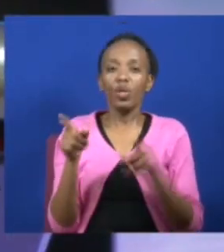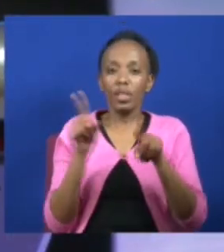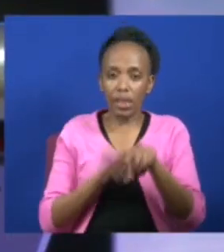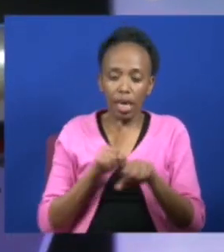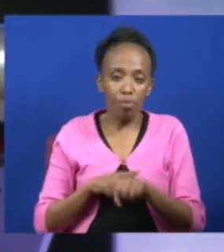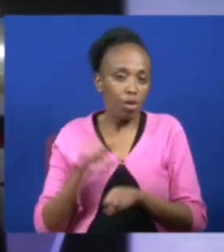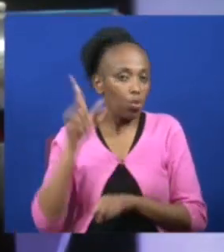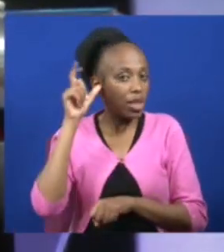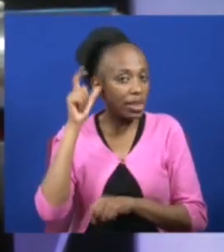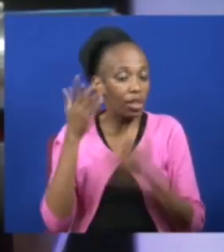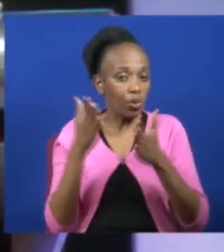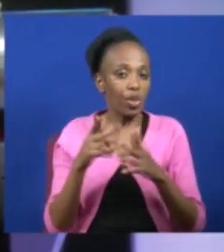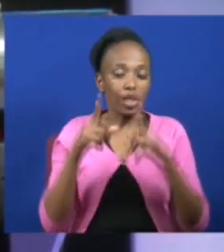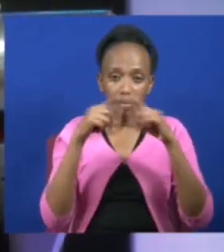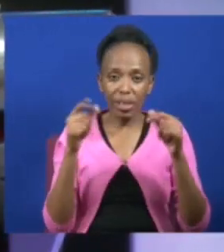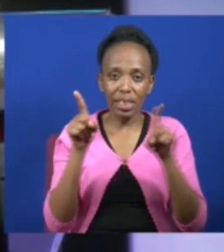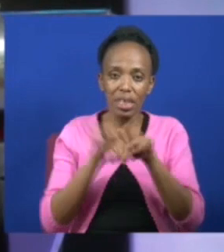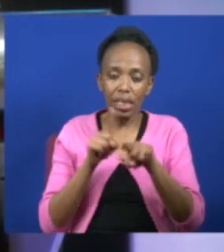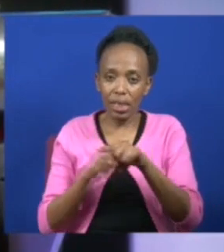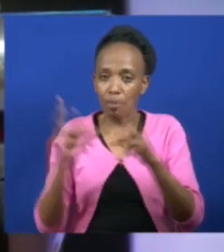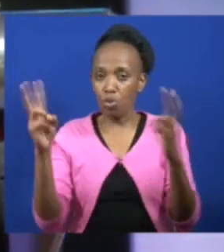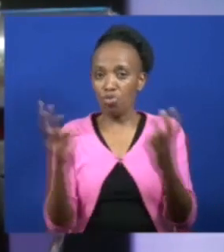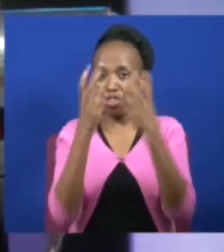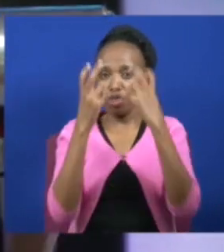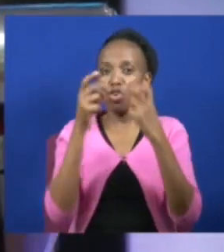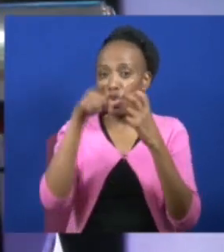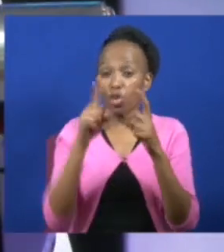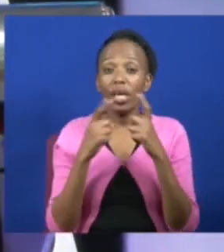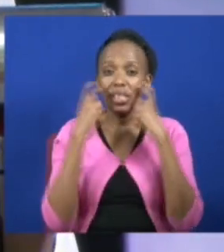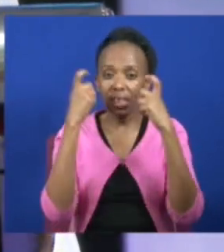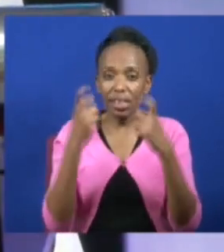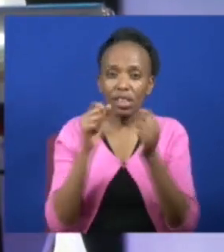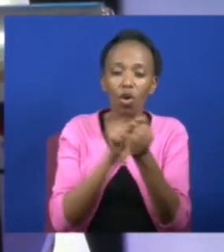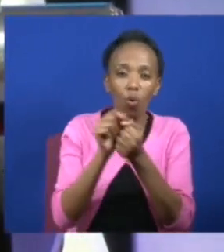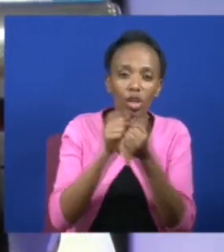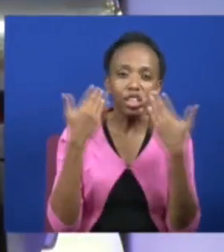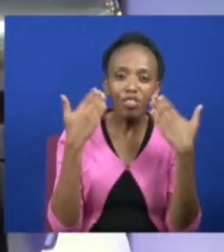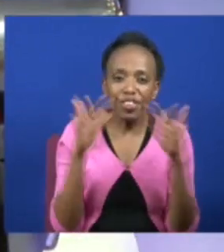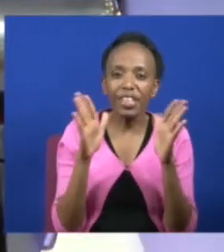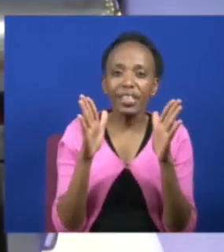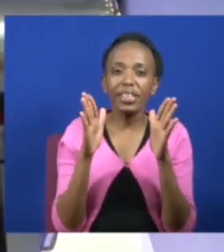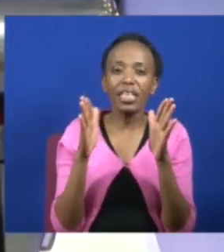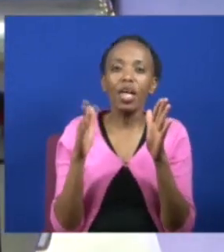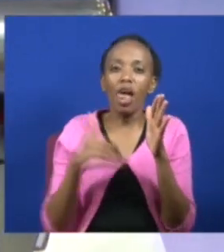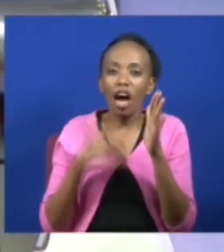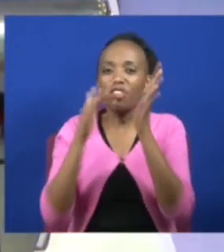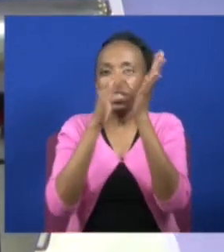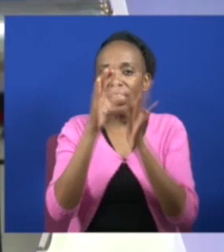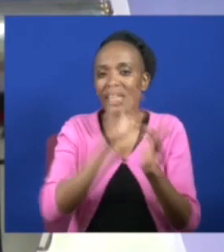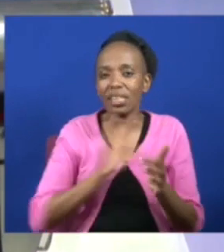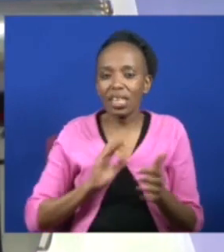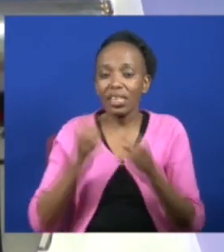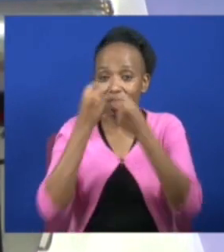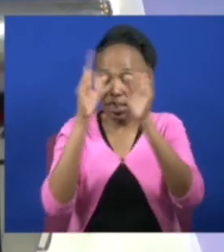you listen to this message, as you view this message, are your sins washed away? Is Jesus Christ